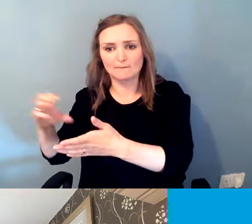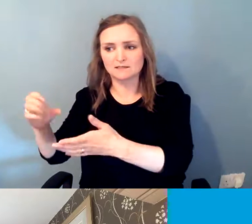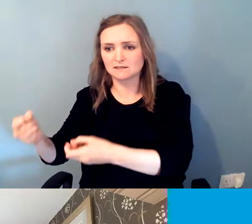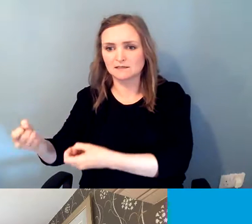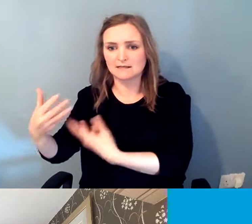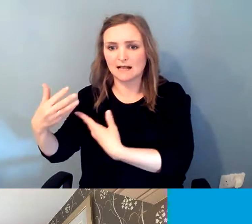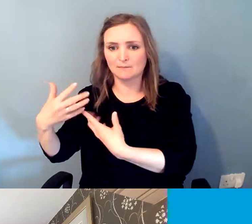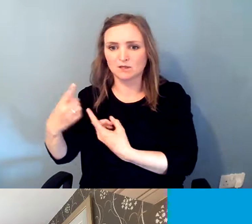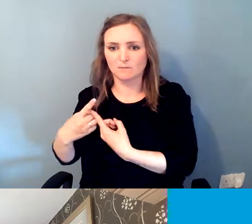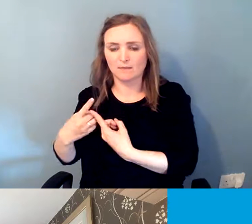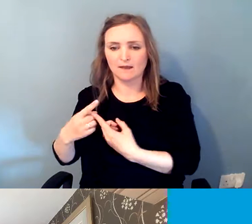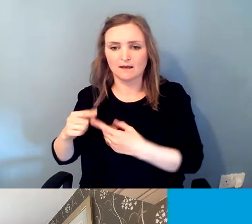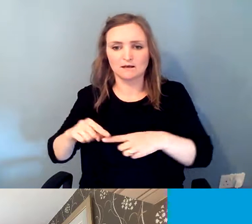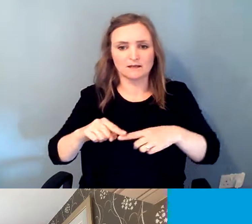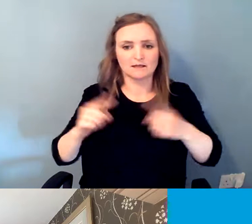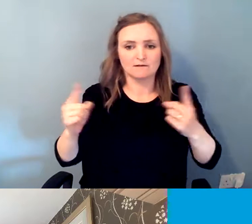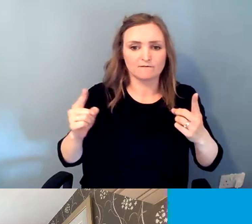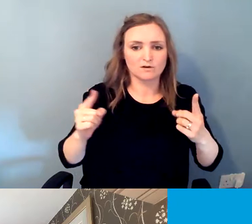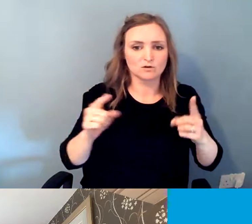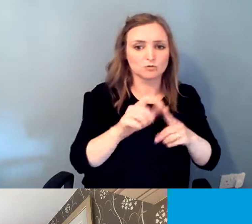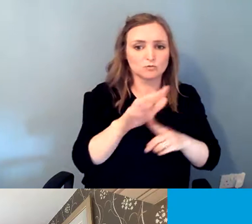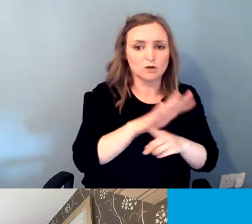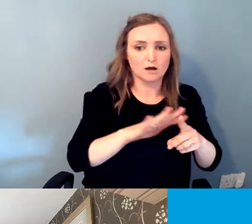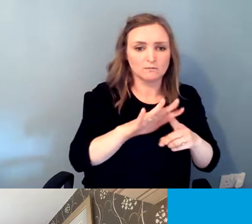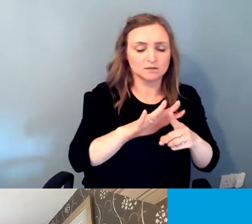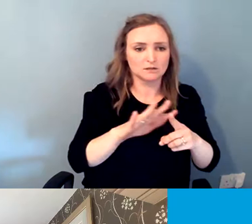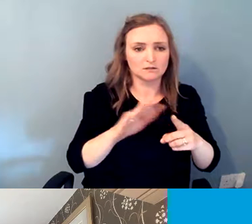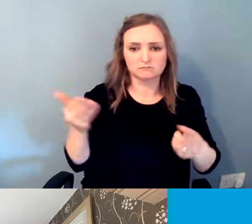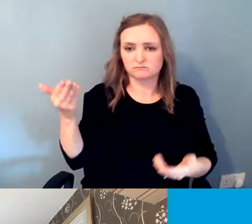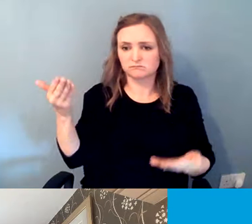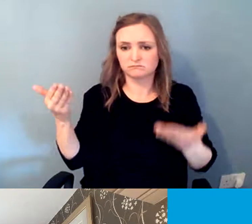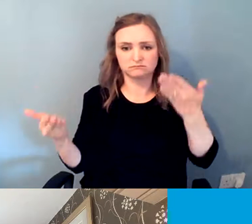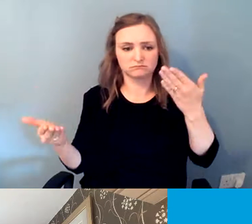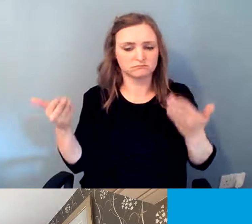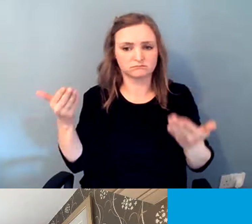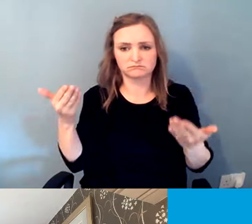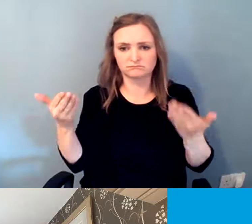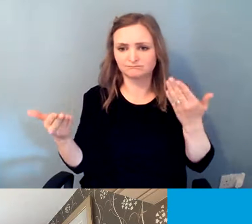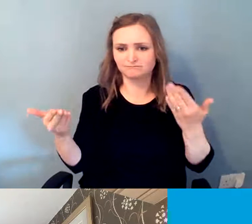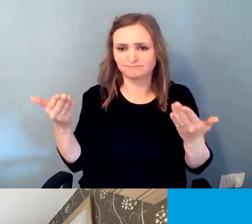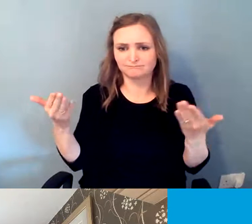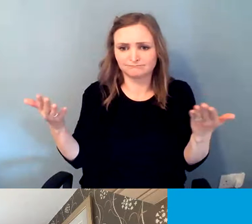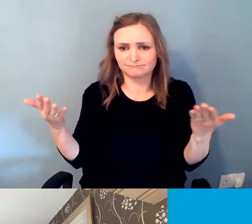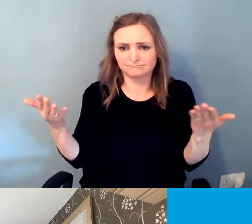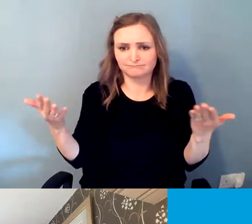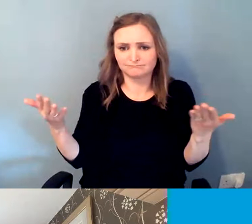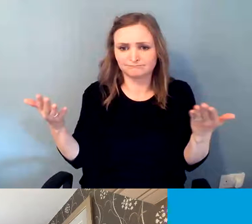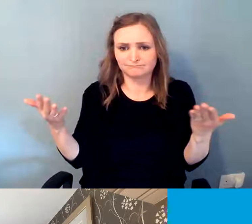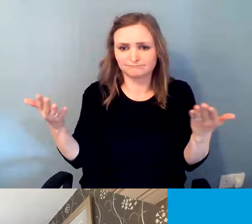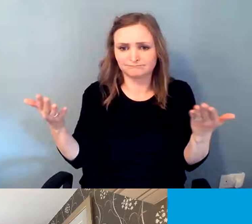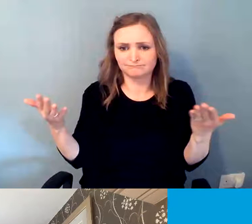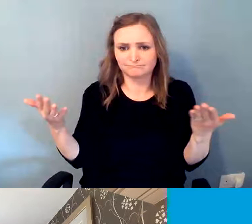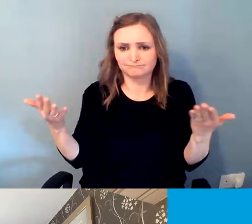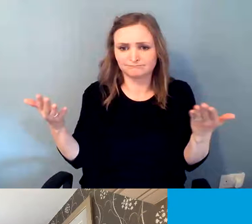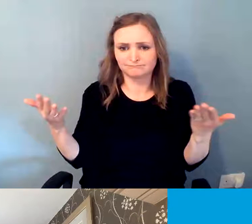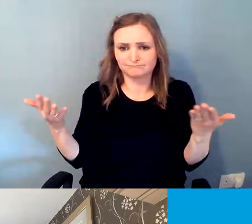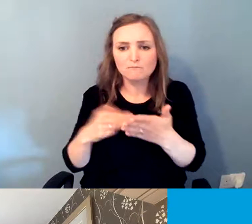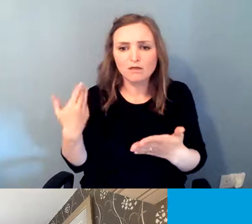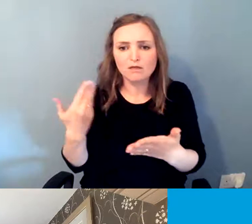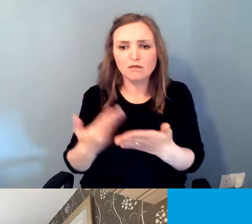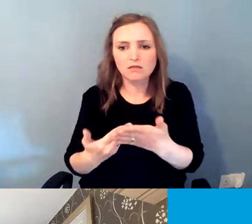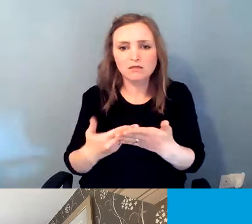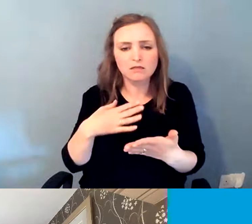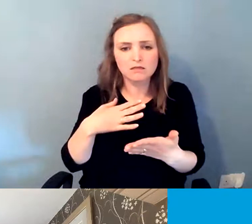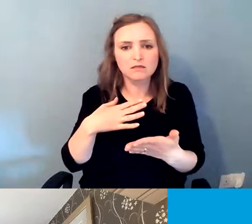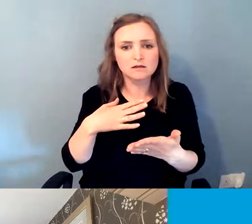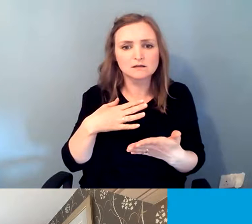by Derbyshire. So between the two of them, it's taken me 8 months to get the referral that I